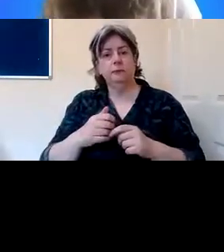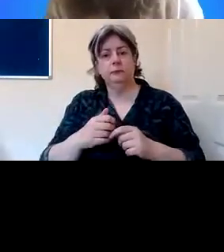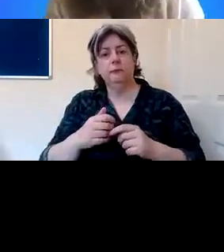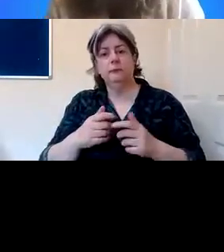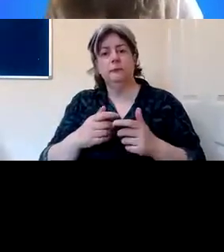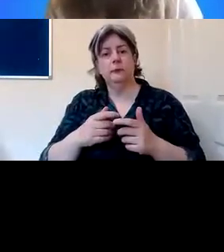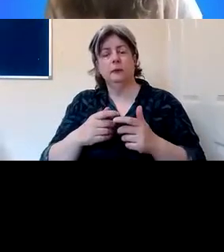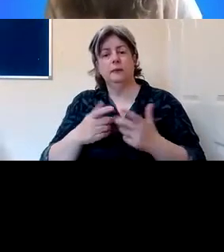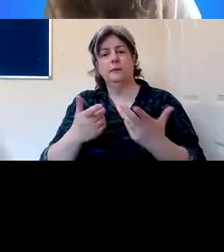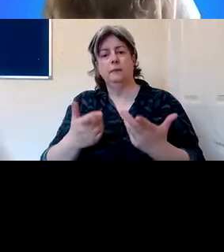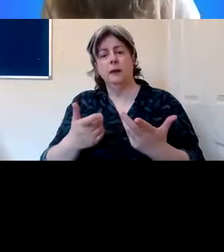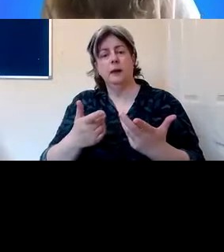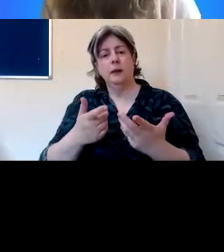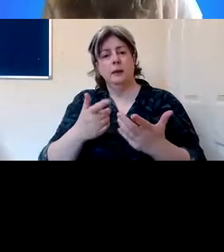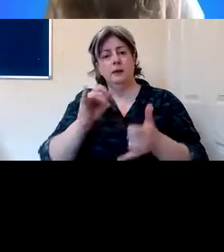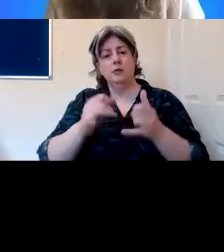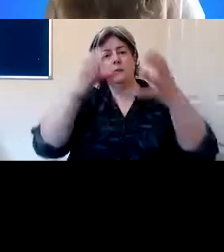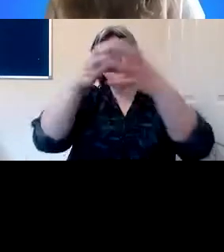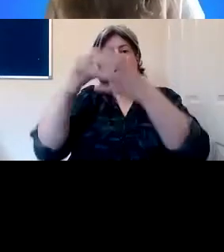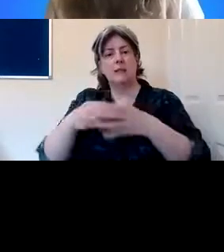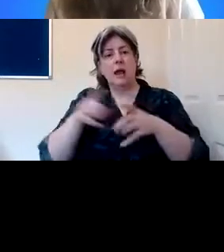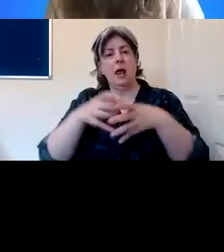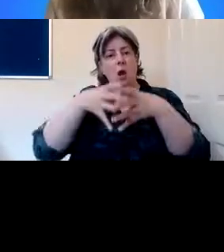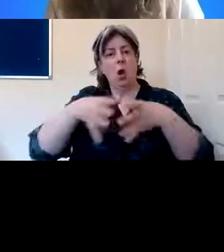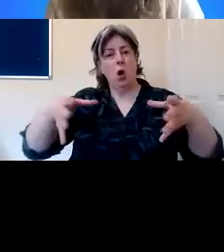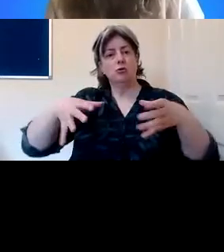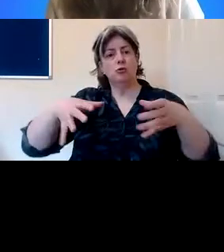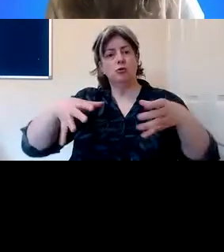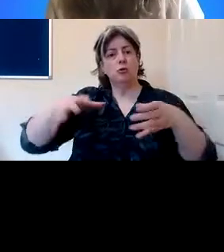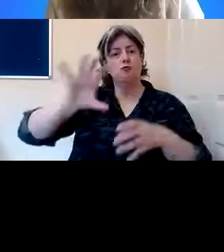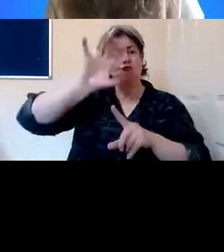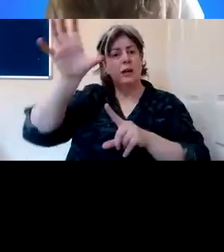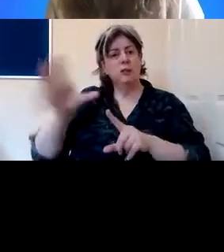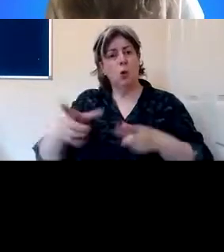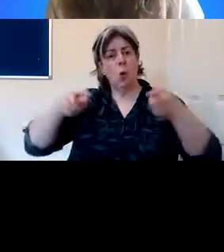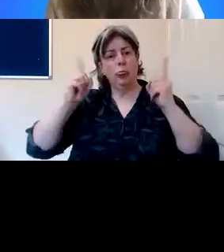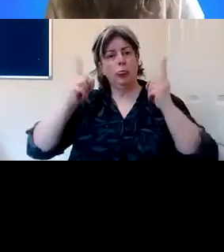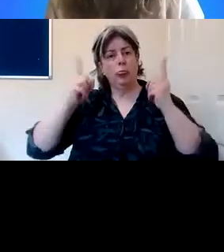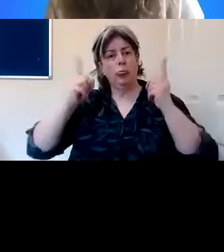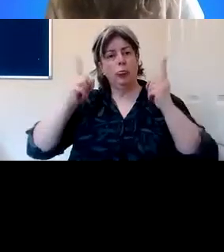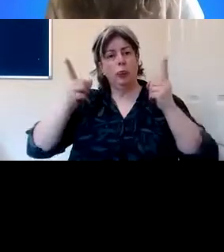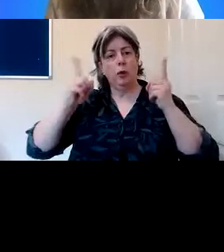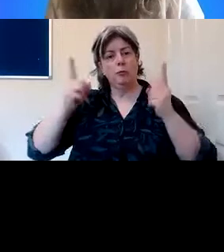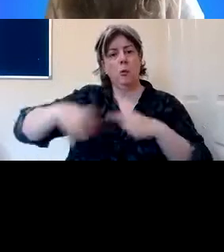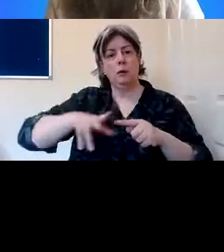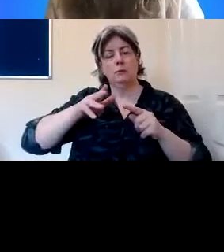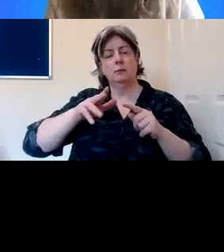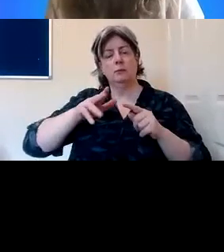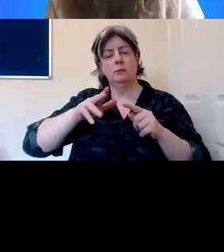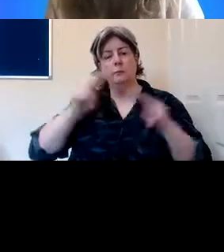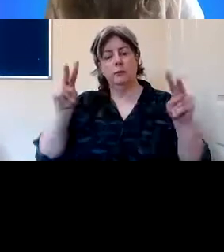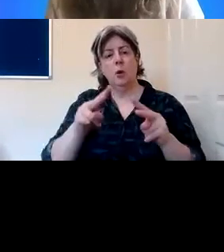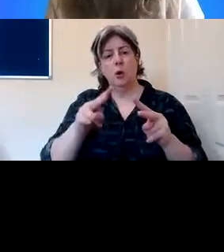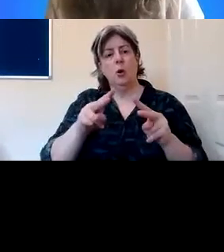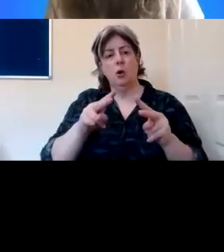act as large regional authorities. And I think we need to look at the alignment of the county consortium next